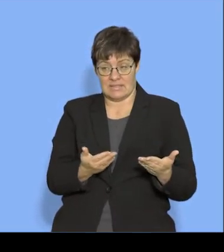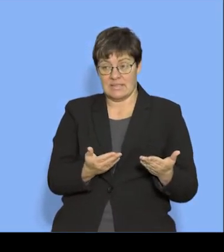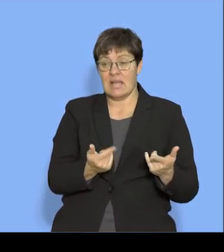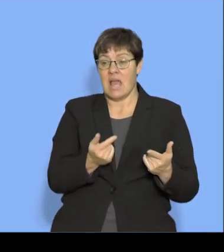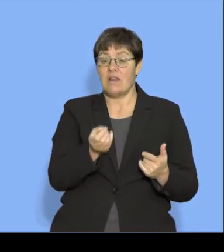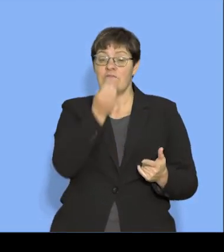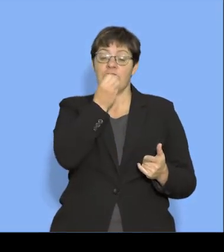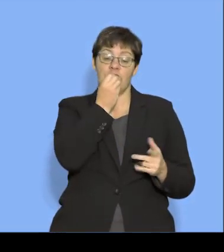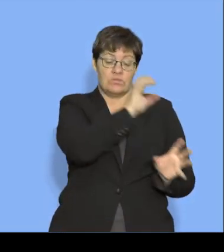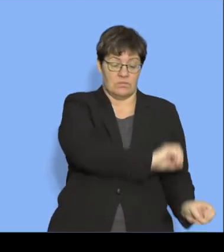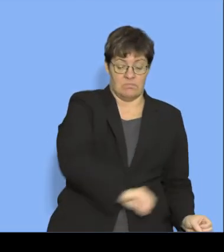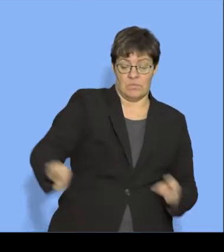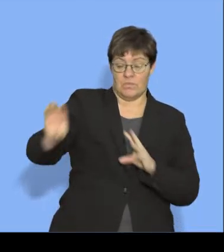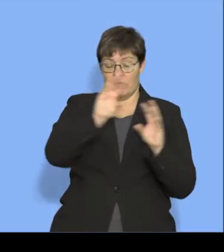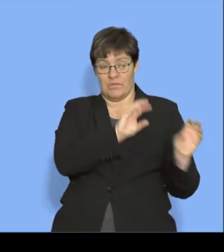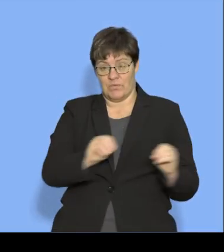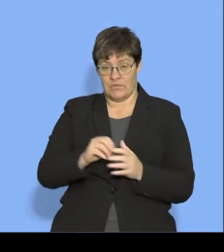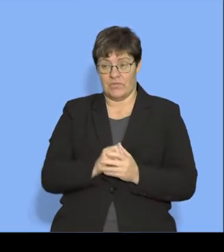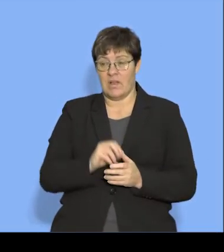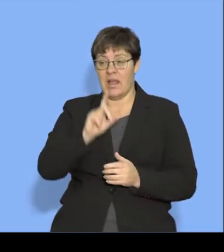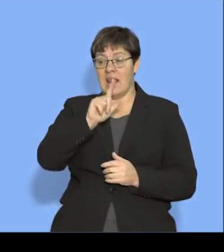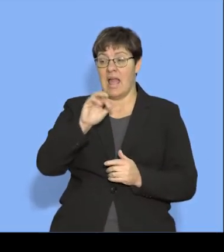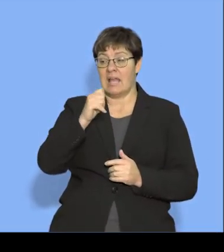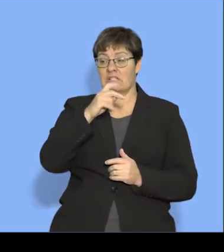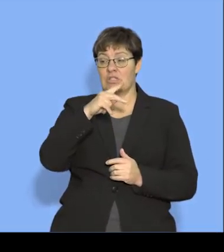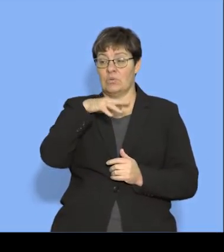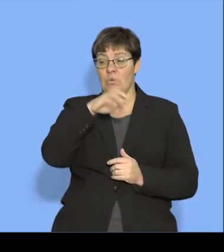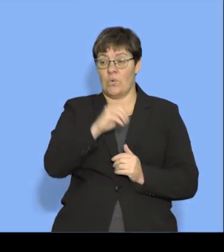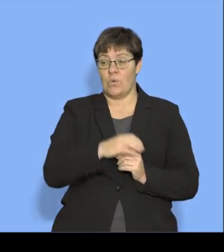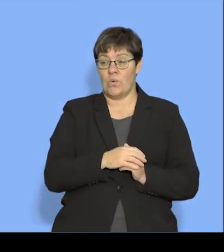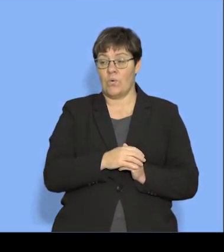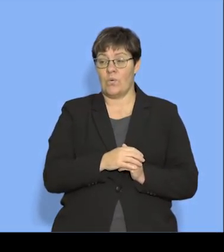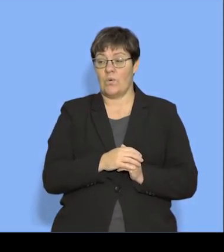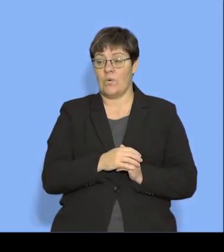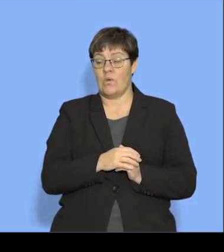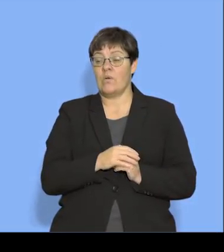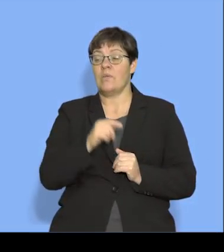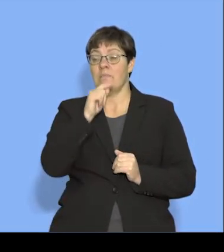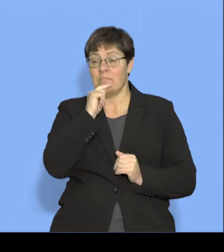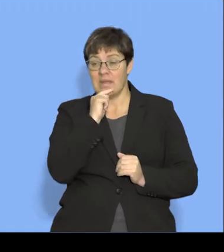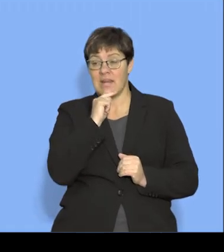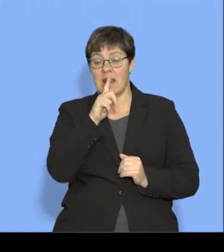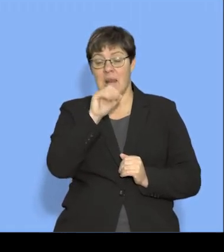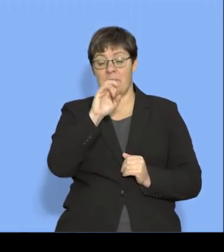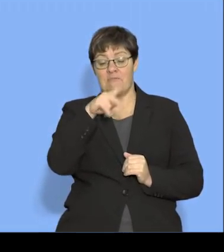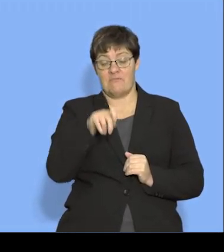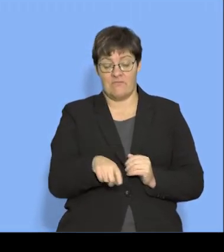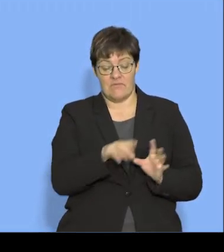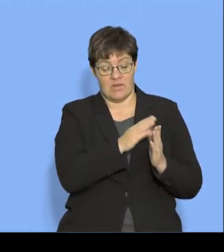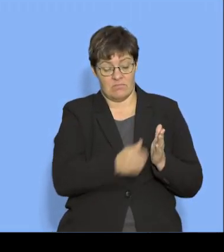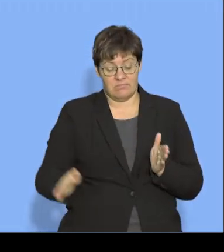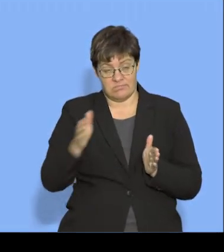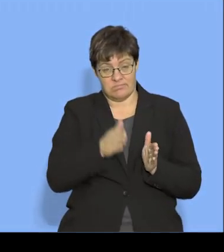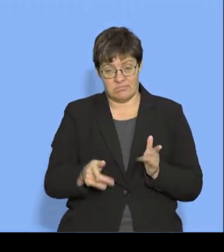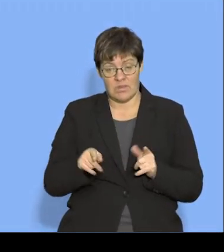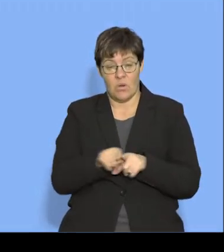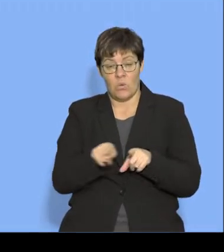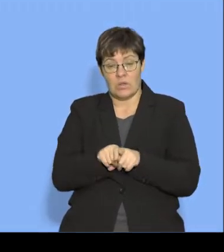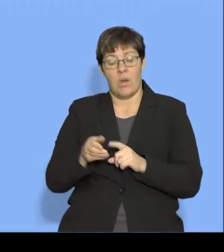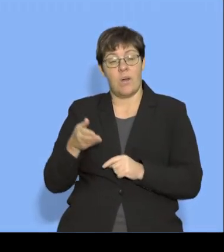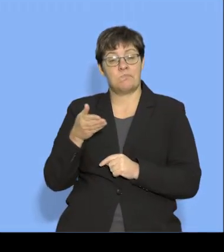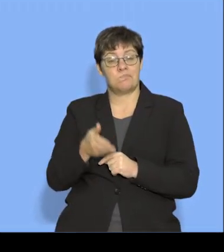and move away the nutrients. As I mentioned, the lacteal again forms the lymph vessels that transport them away. We